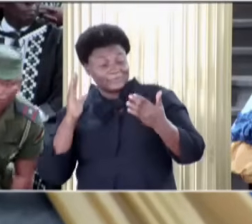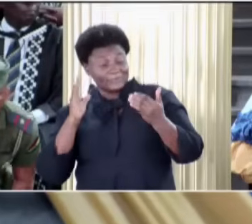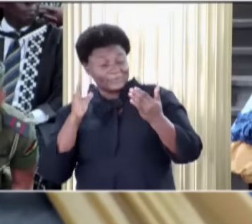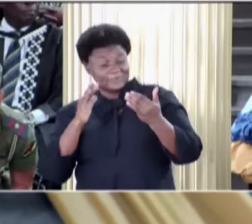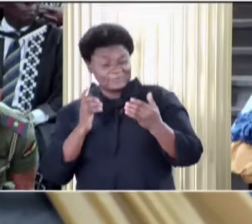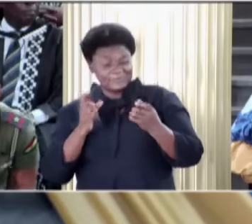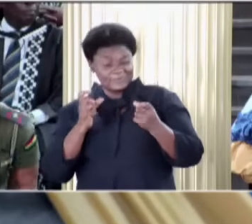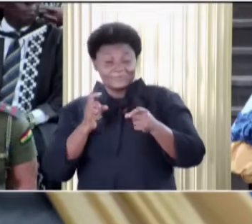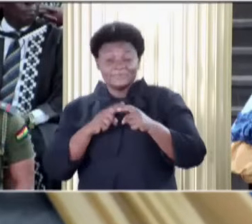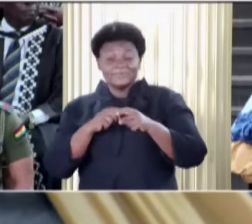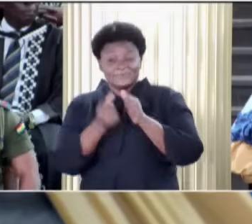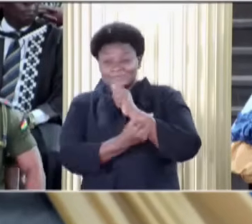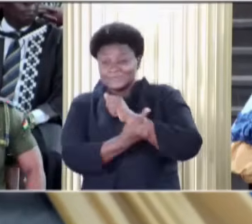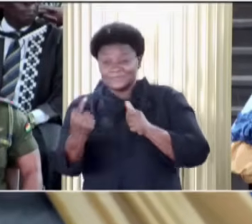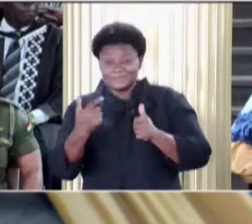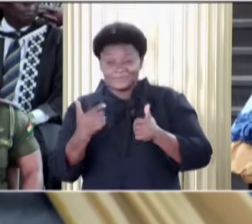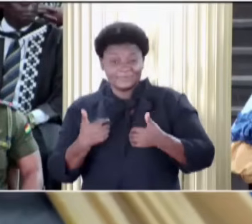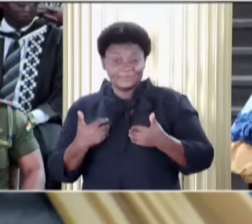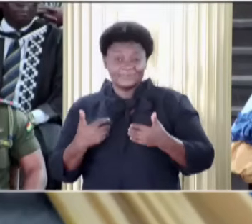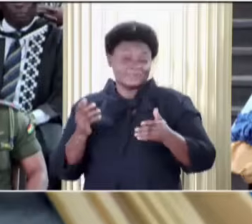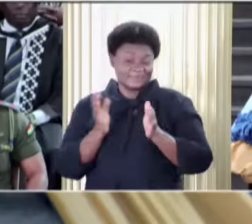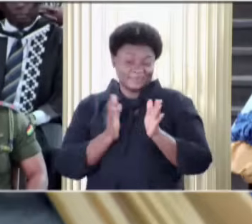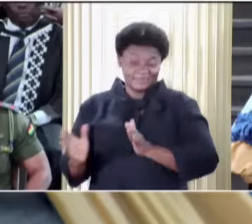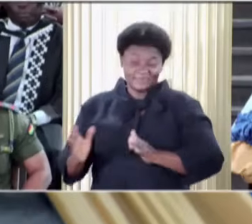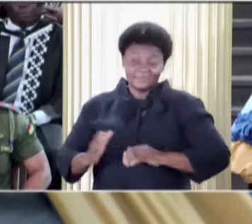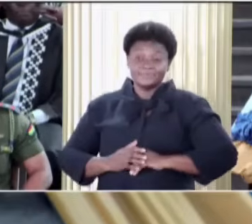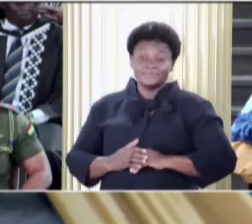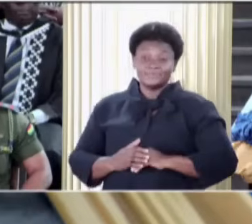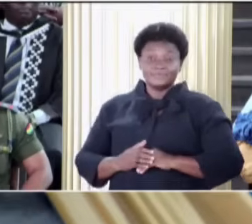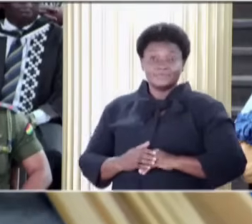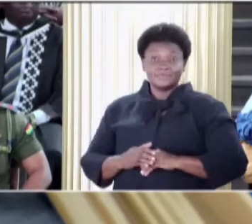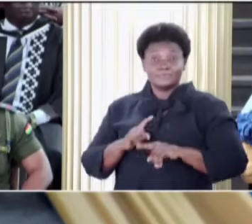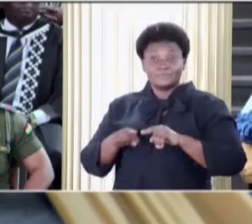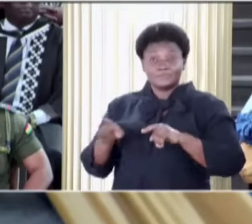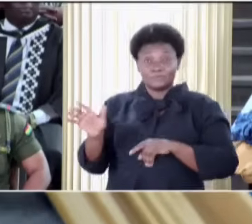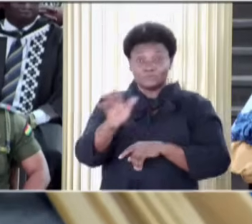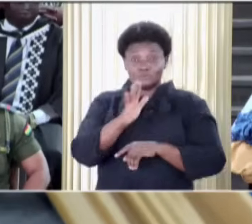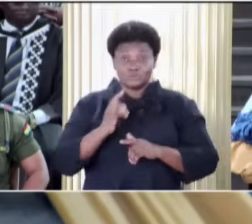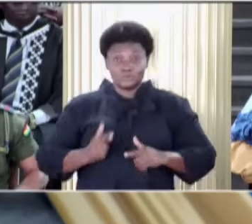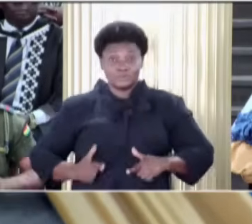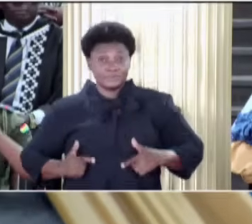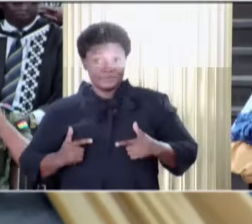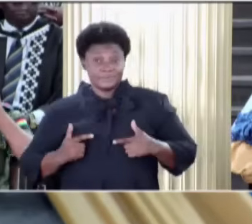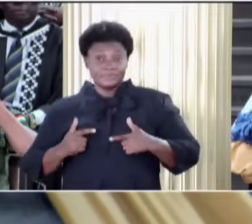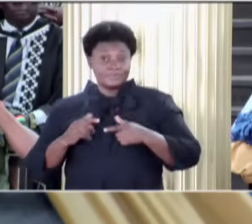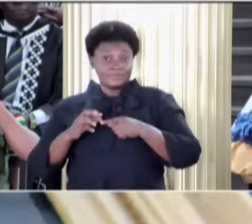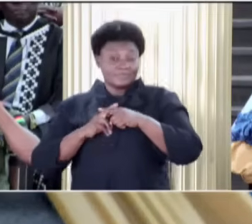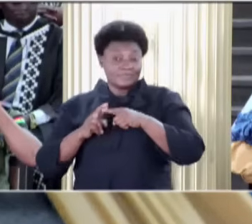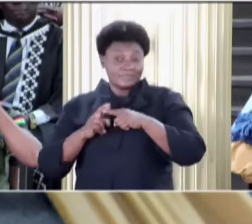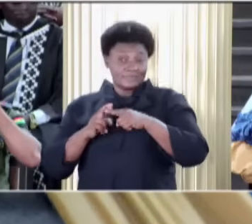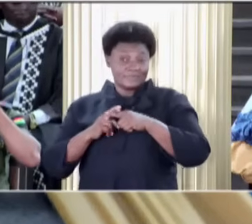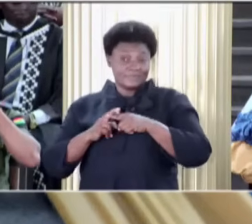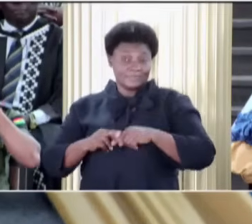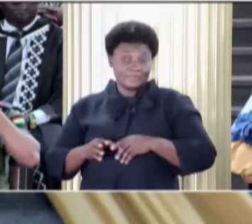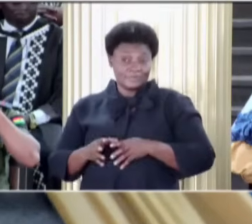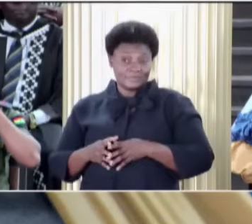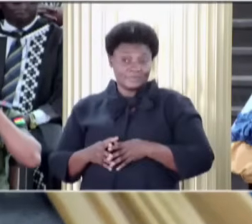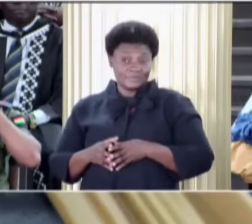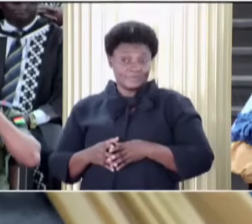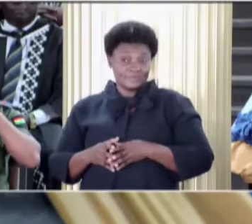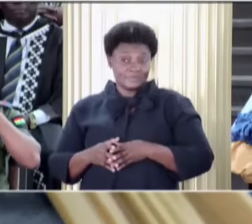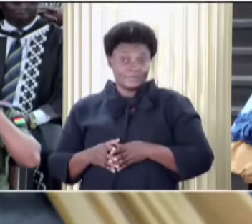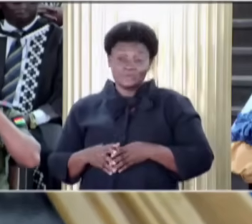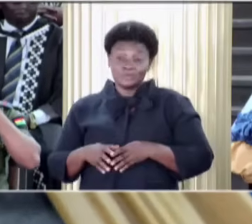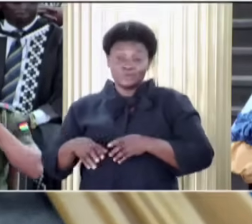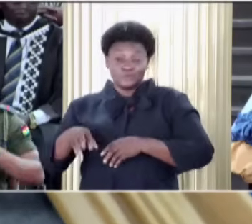here has been rehearsed. It's planned. But your lives have not been rehearsed. Do you agree? You can't rehearse your